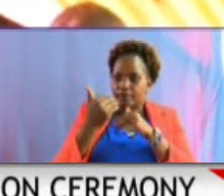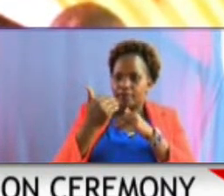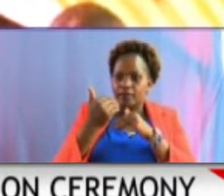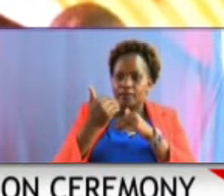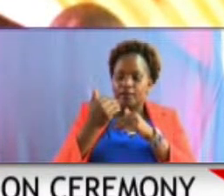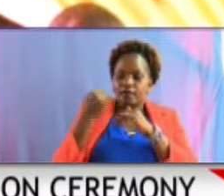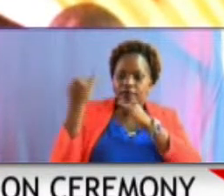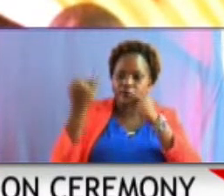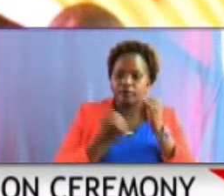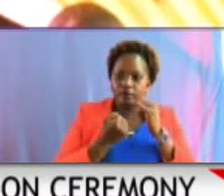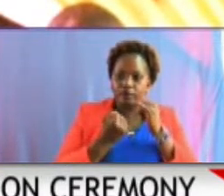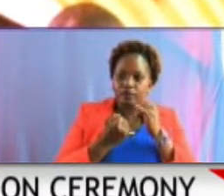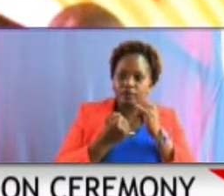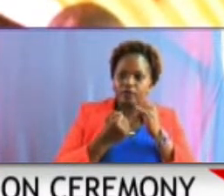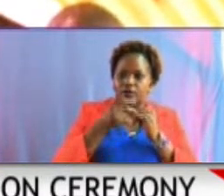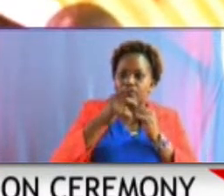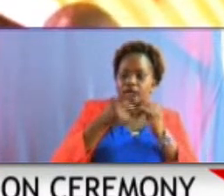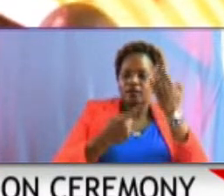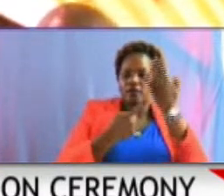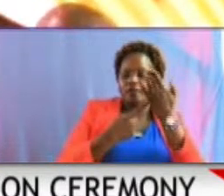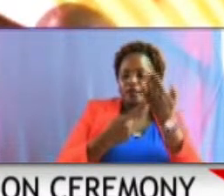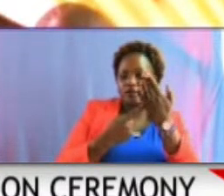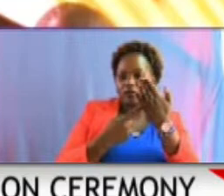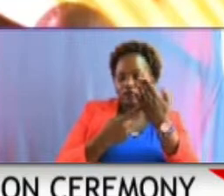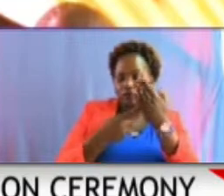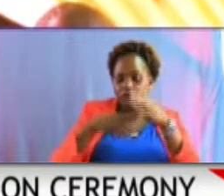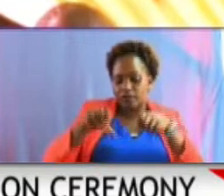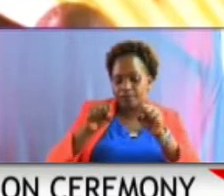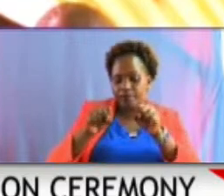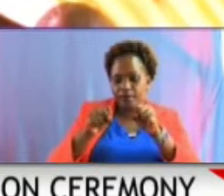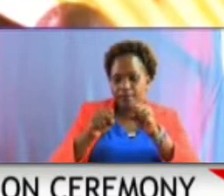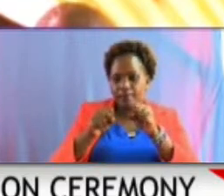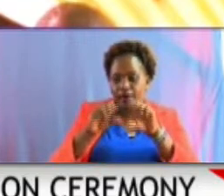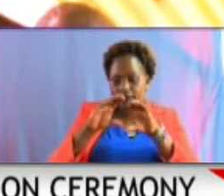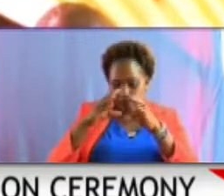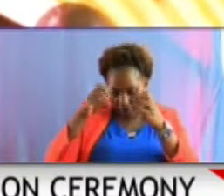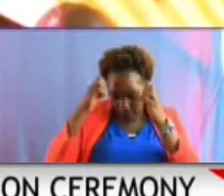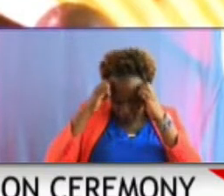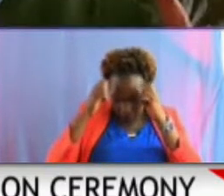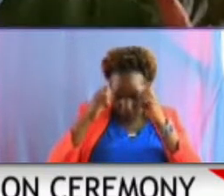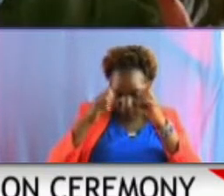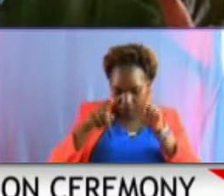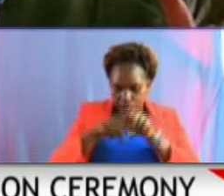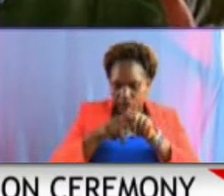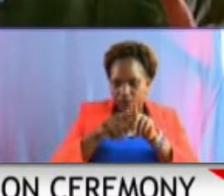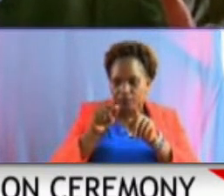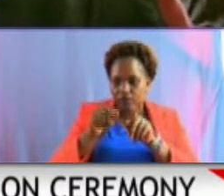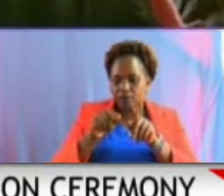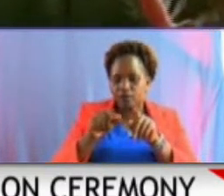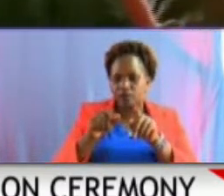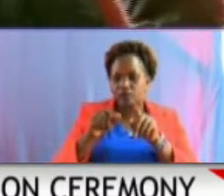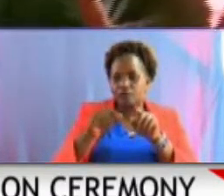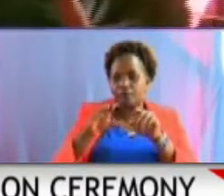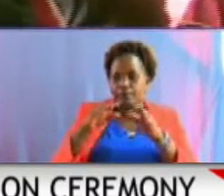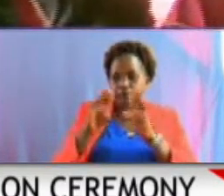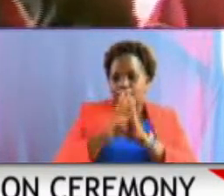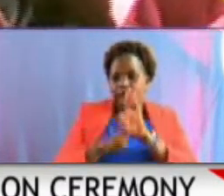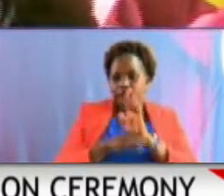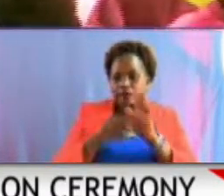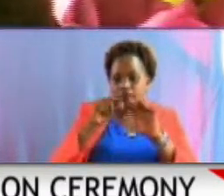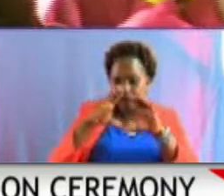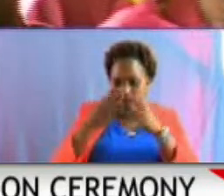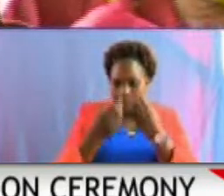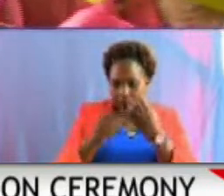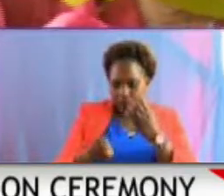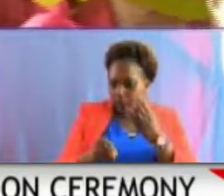introduced TVET diploma courses and is currently offering 15 such programs. The number